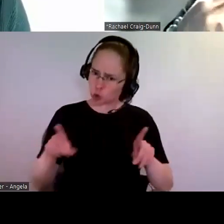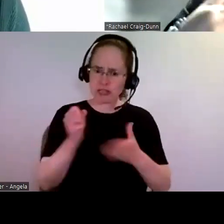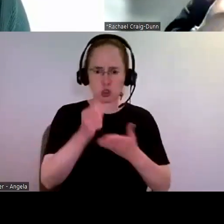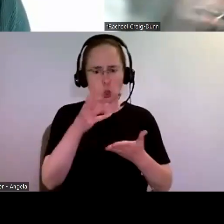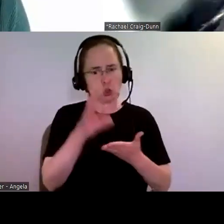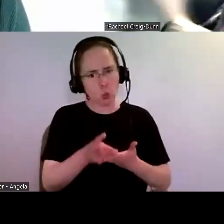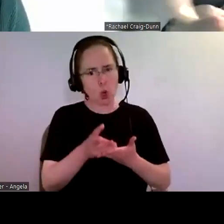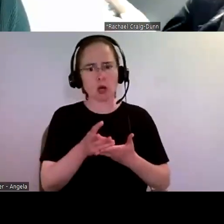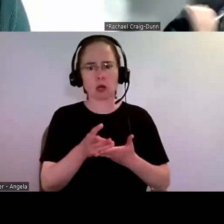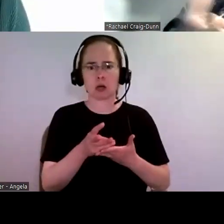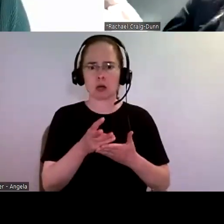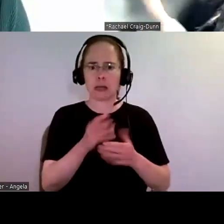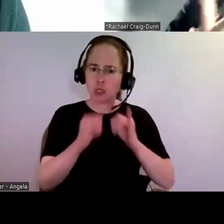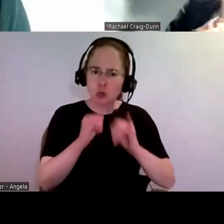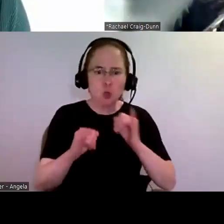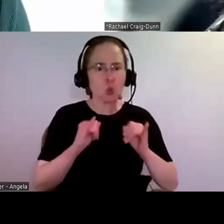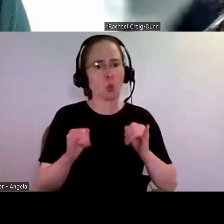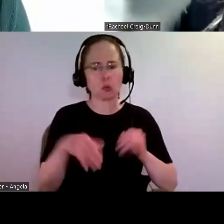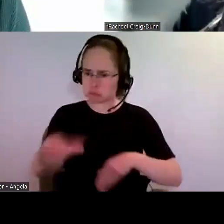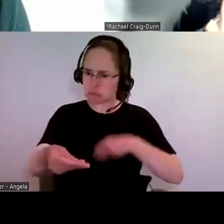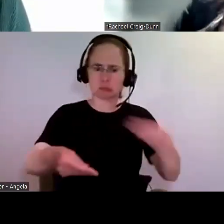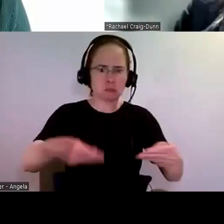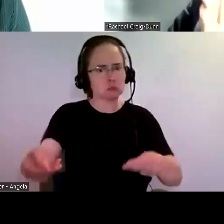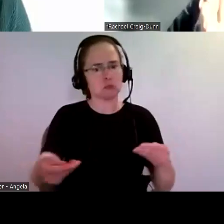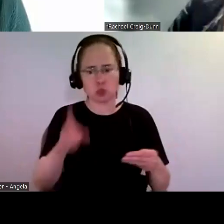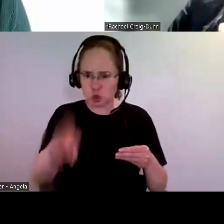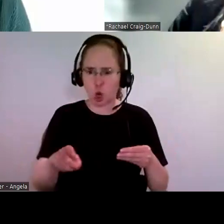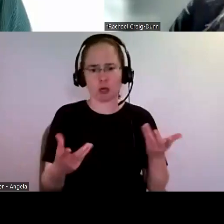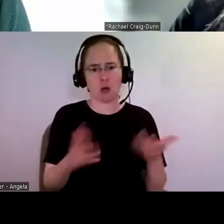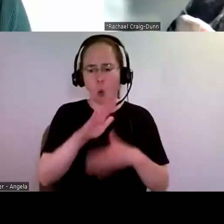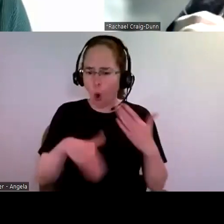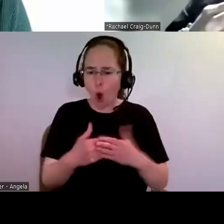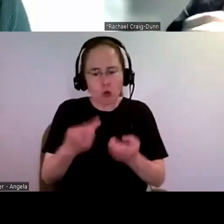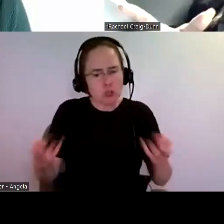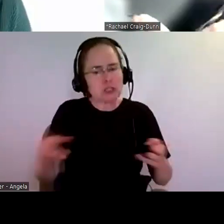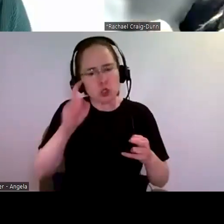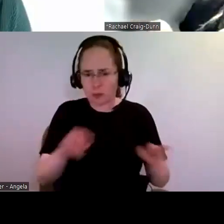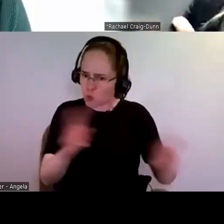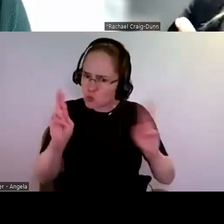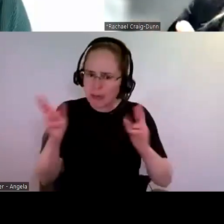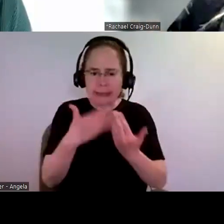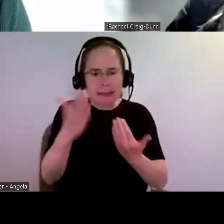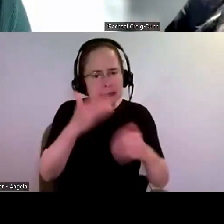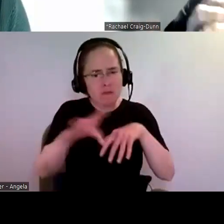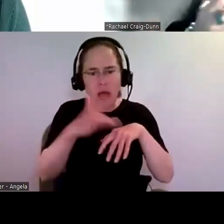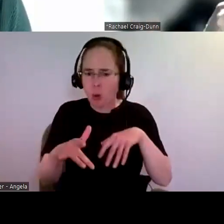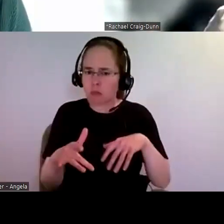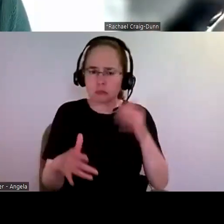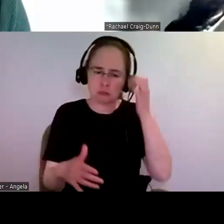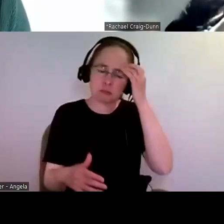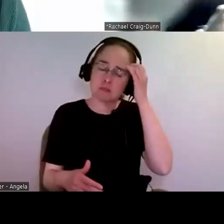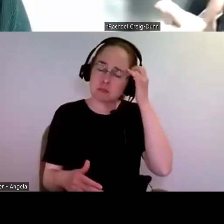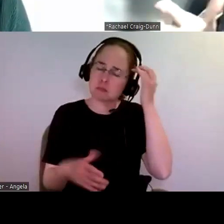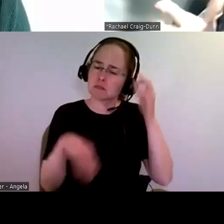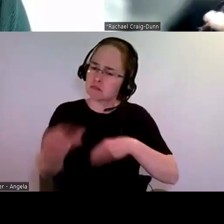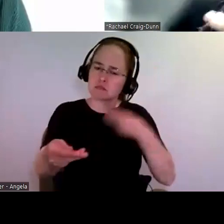work interview when they're talking with the social work. All of these resources should be readily available and given